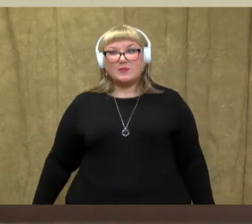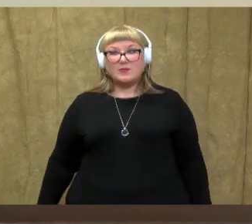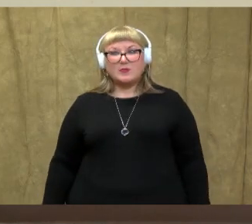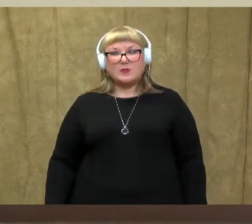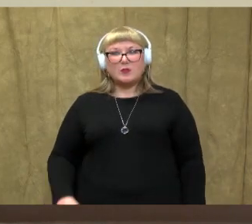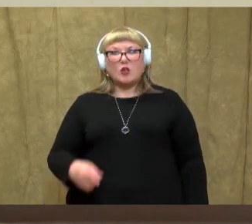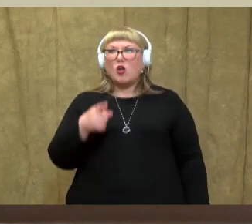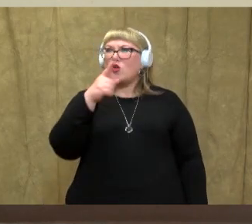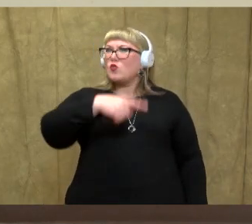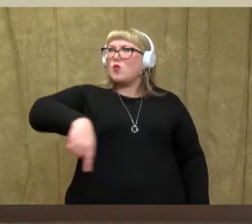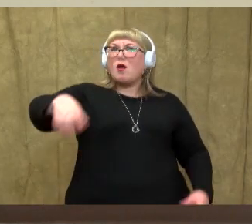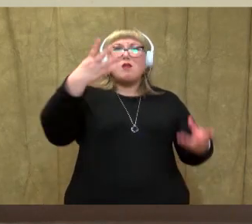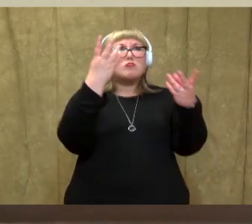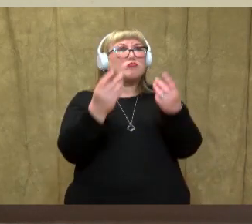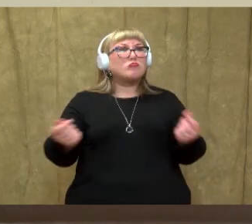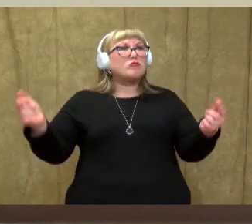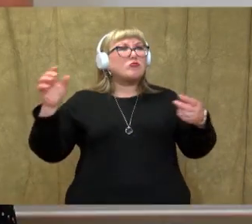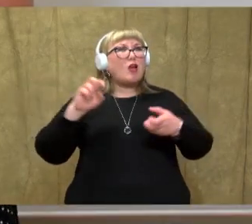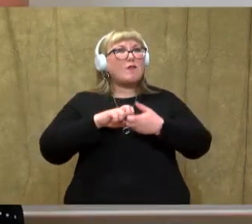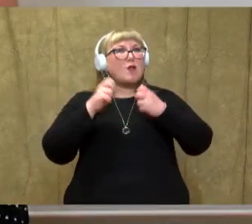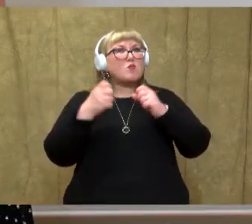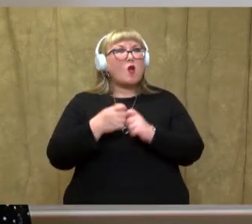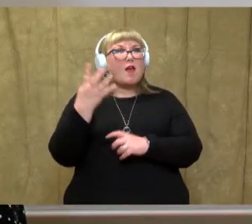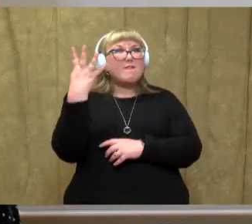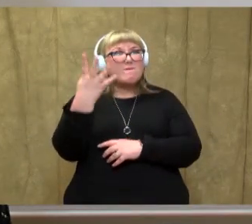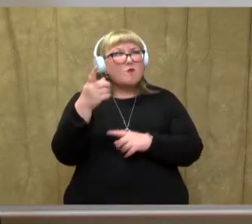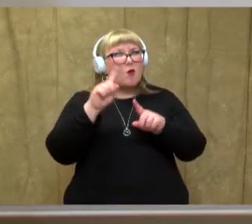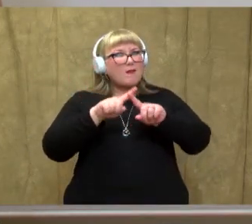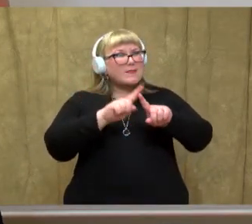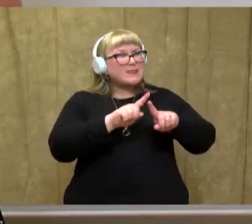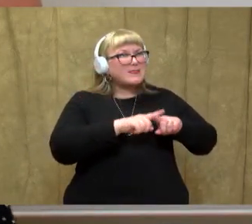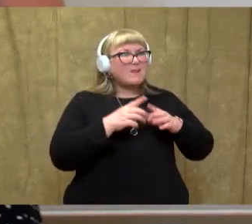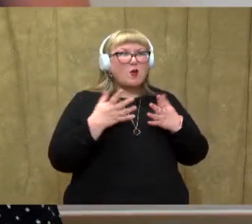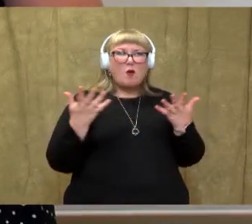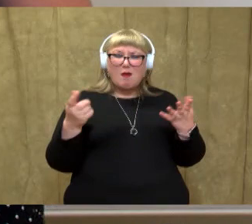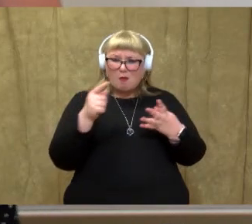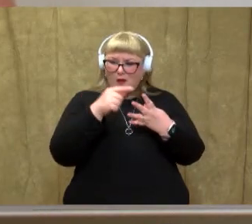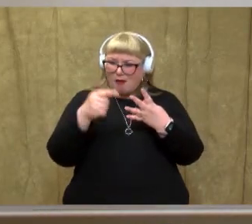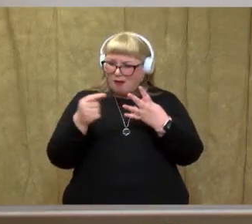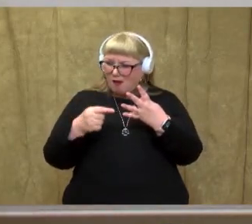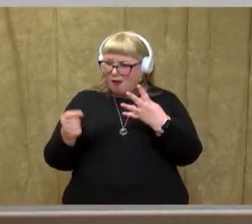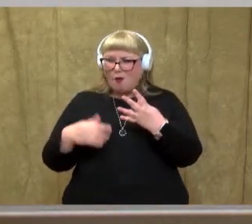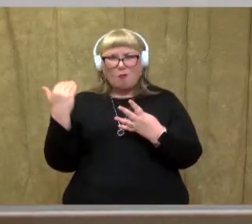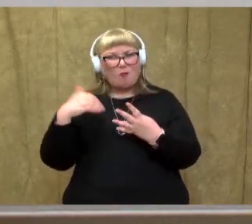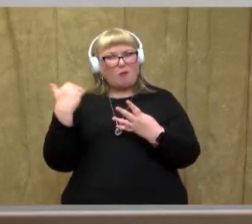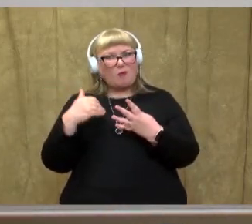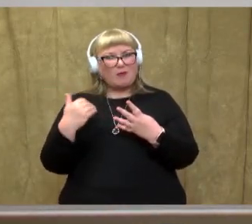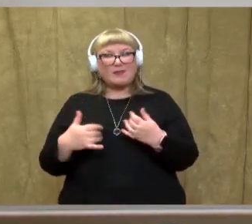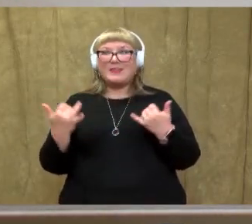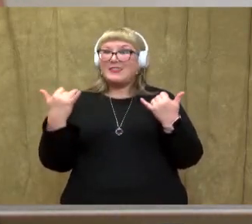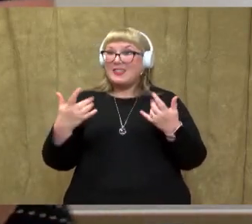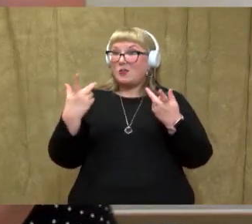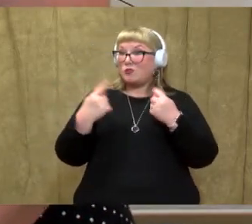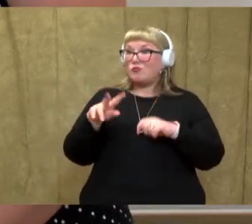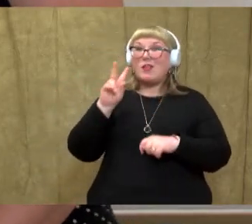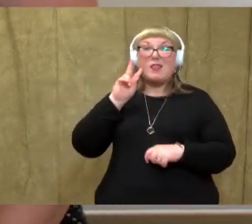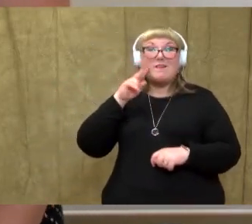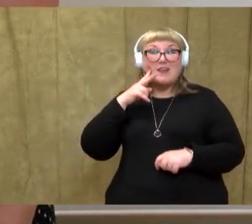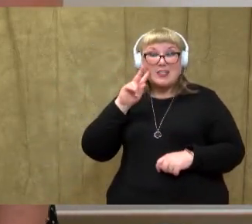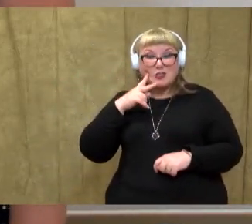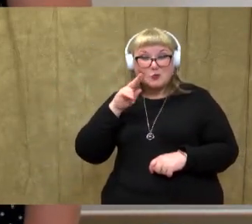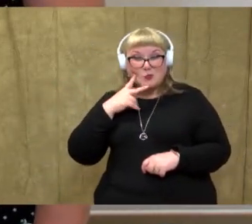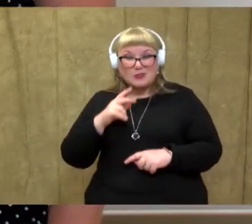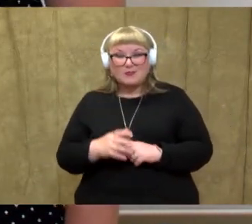Y'all are solving problems in 4 different ways. How awesome is that? Now let's try the vegetables. Our